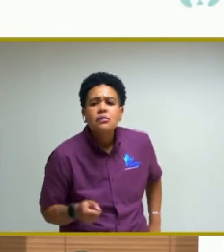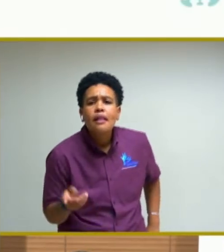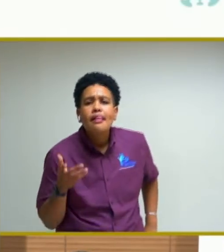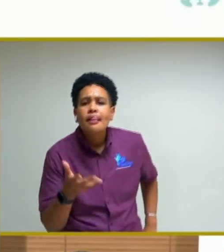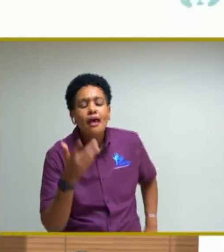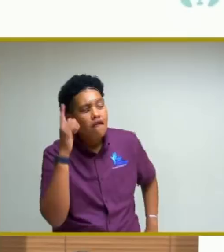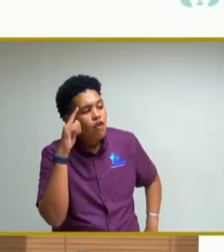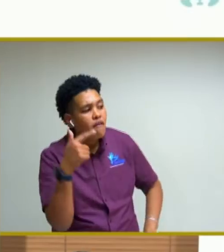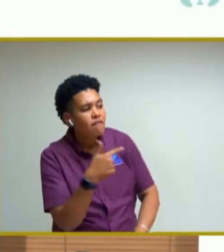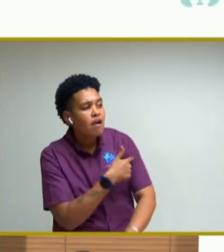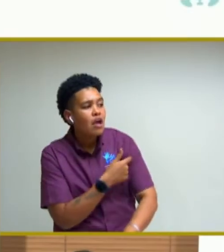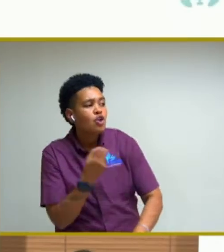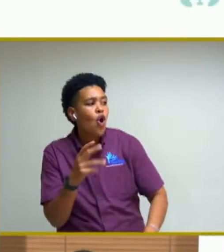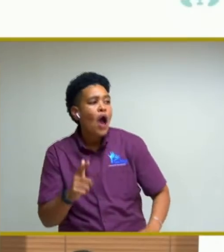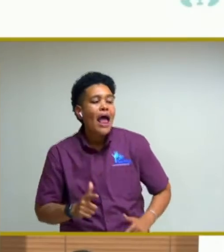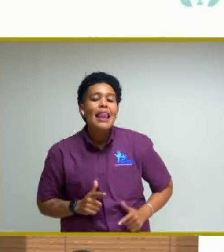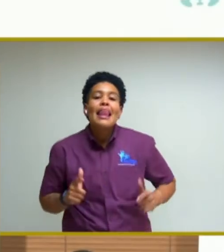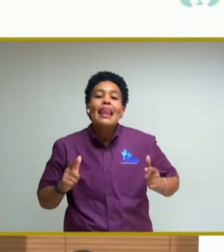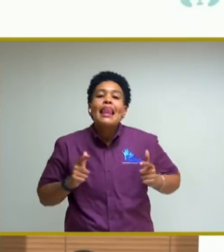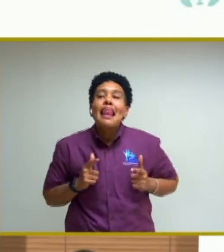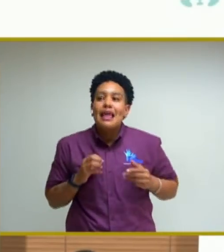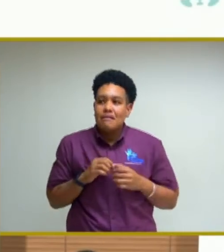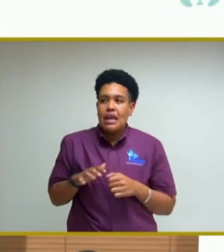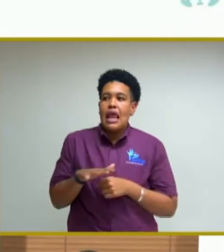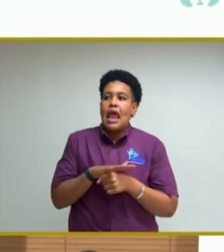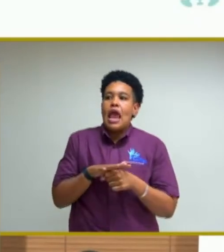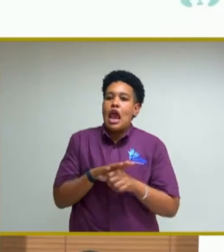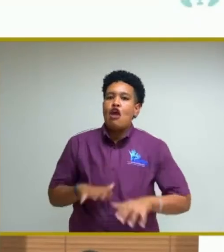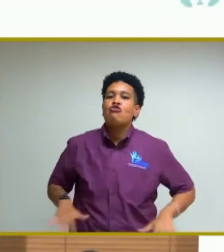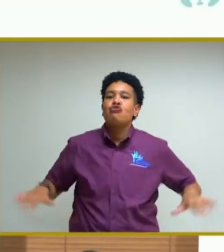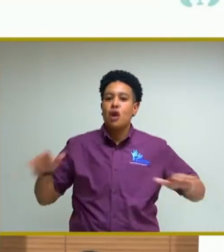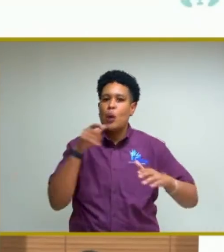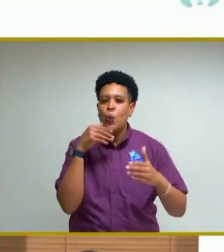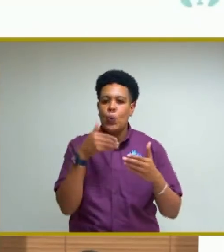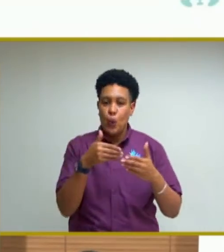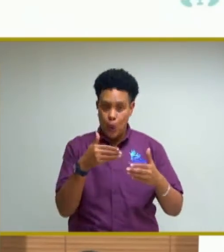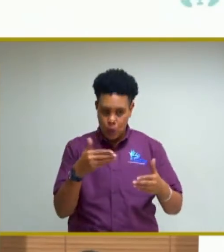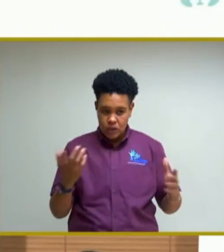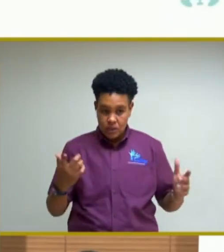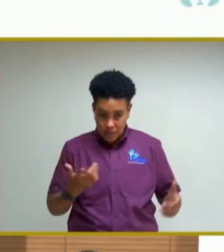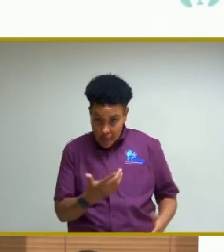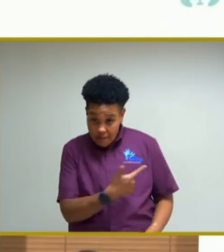for vaccination or they live in the facility that is close by.